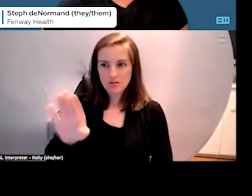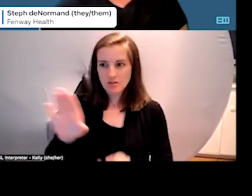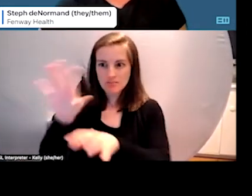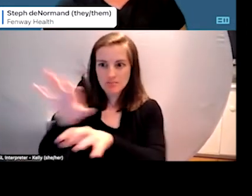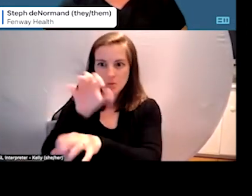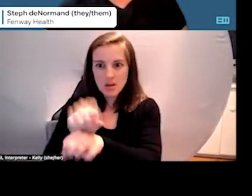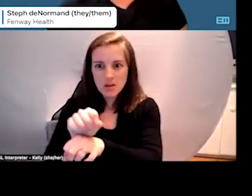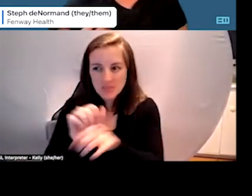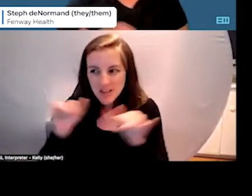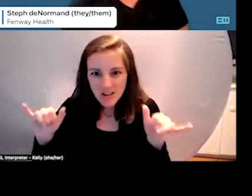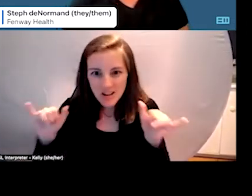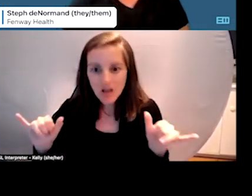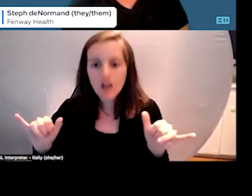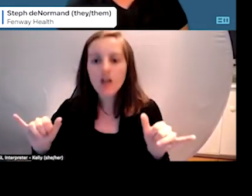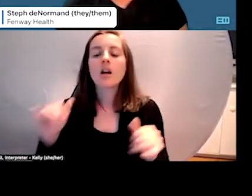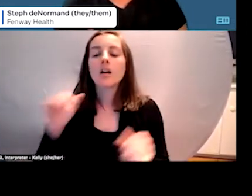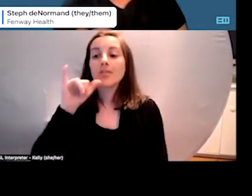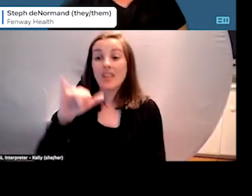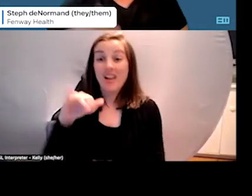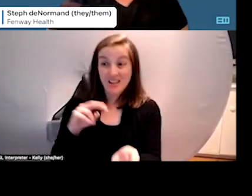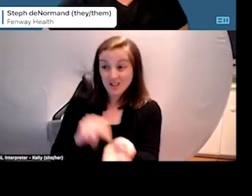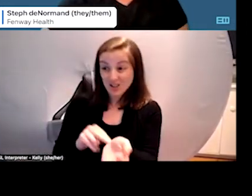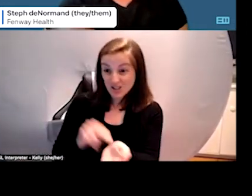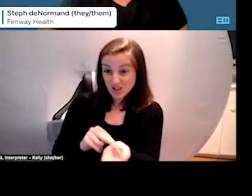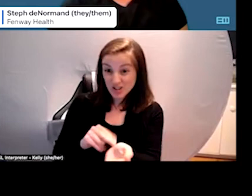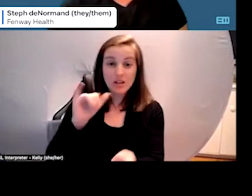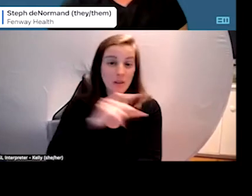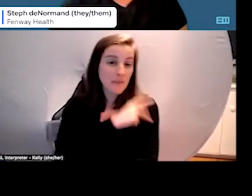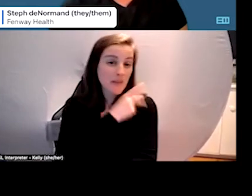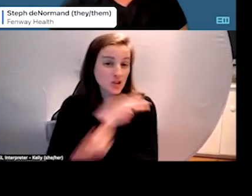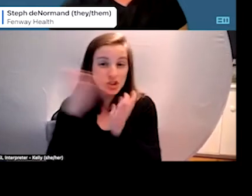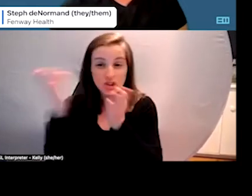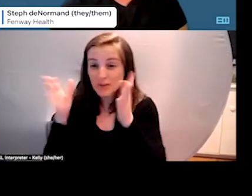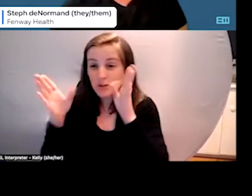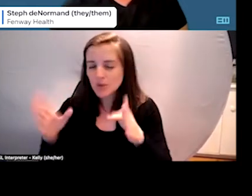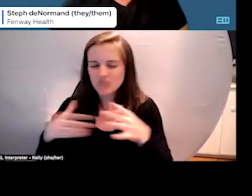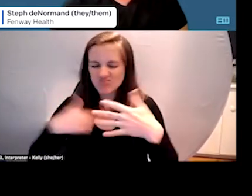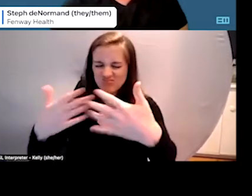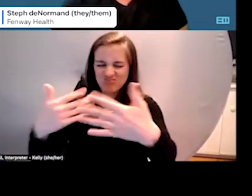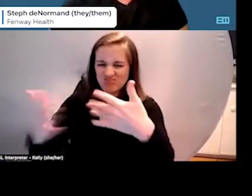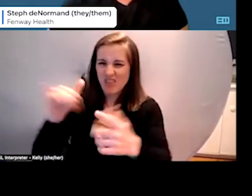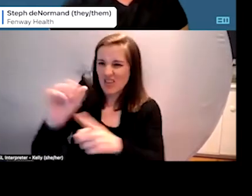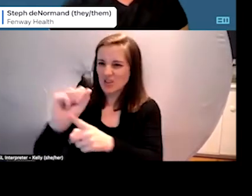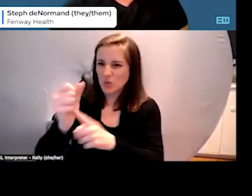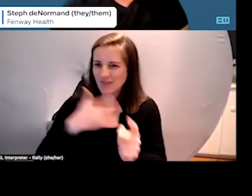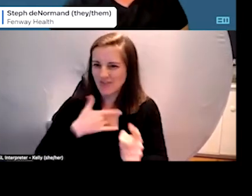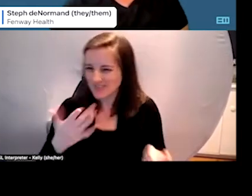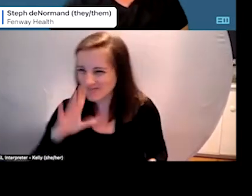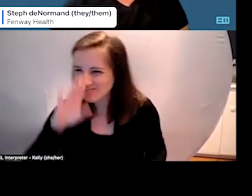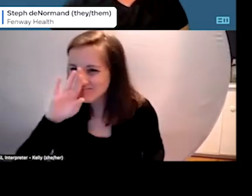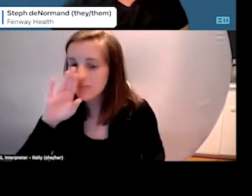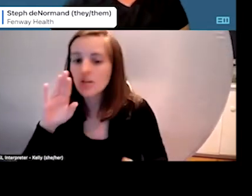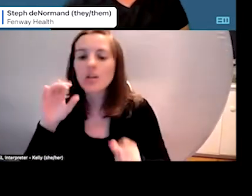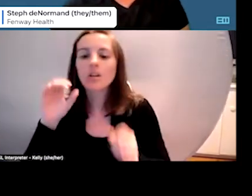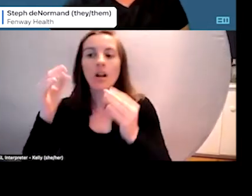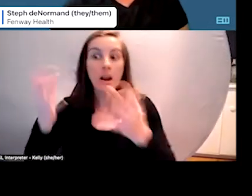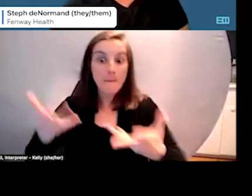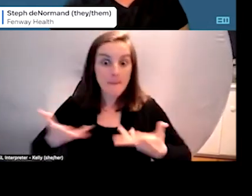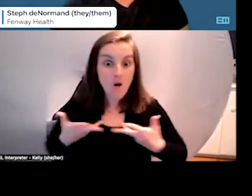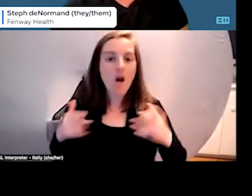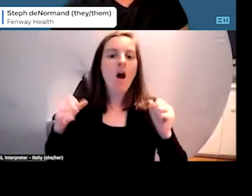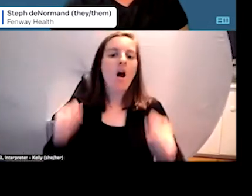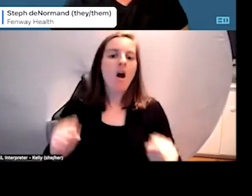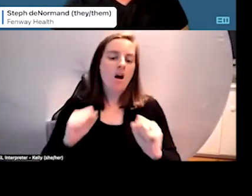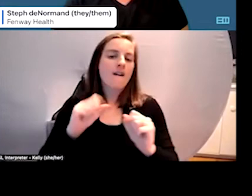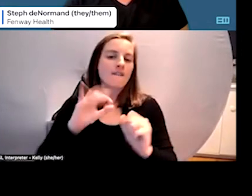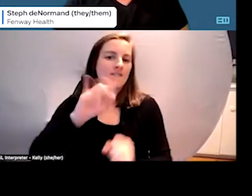between you and that nurse, or you and that patient services person, or whatever the circumstance is, so that it can be fixed and you're the last person that